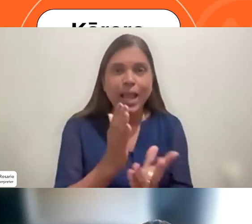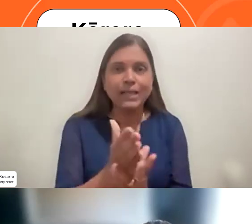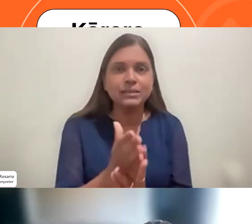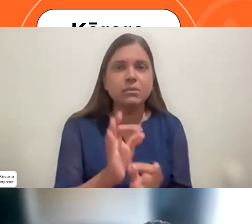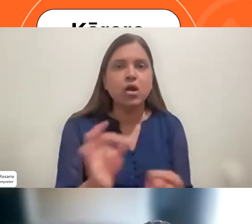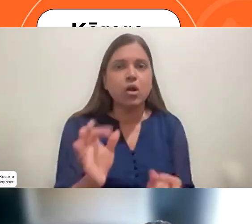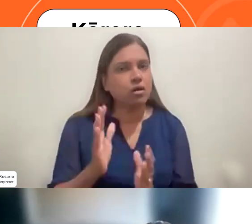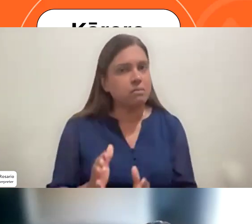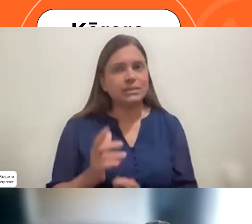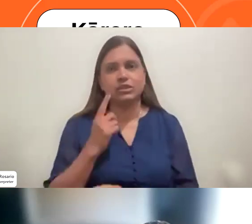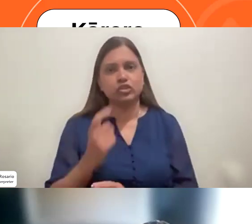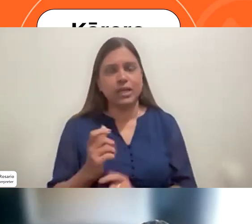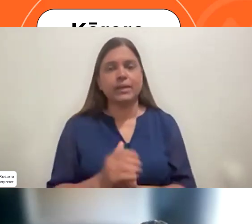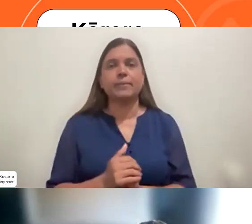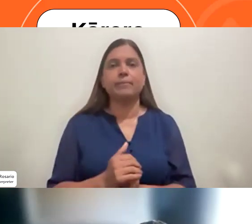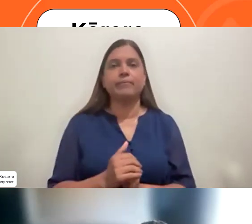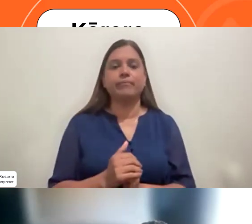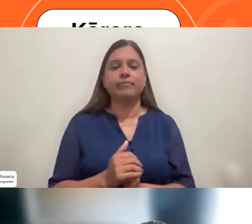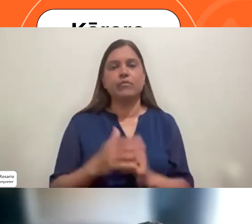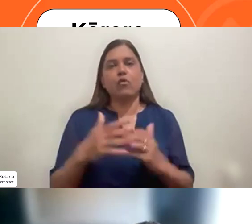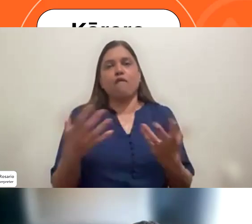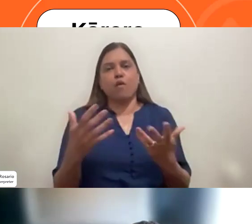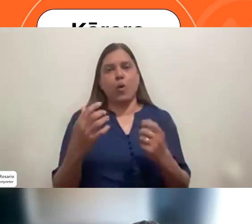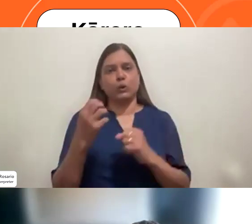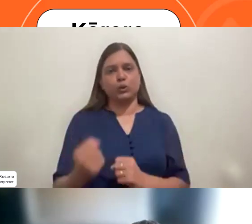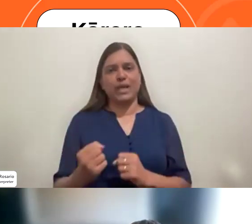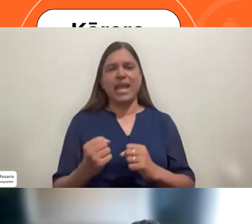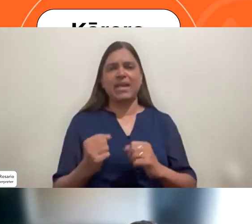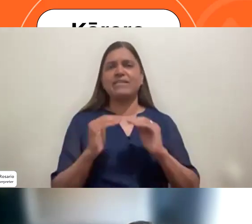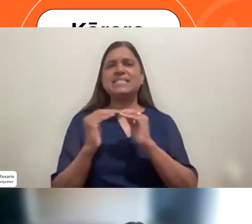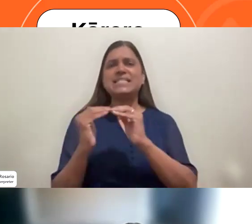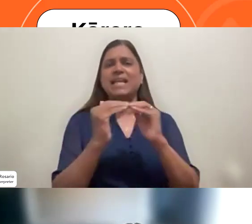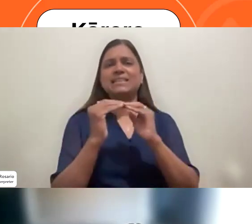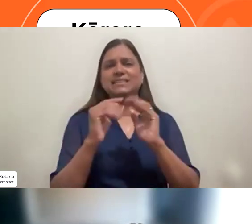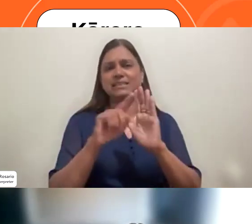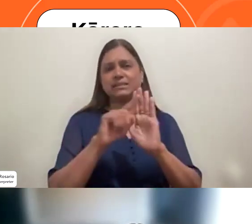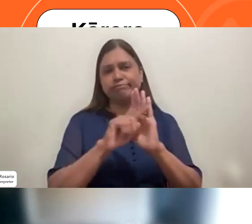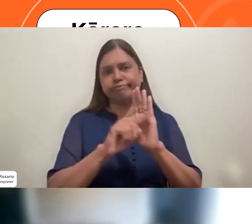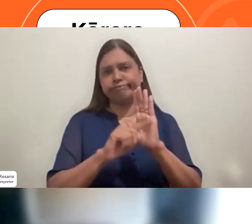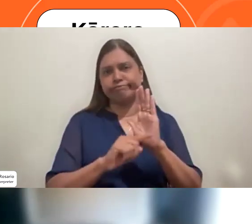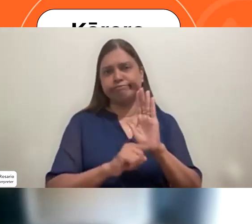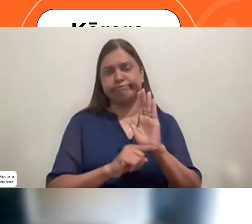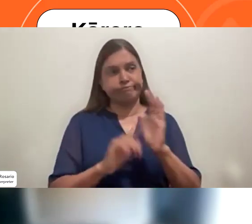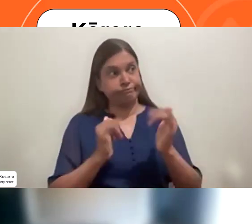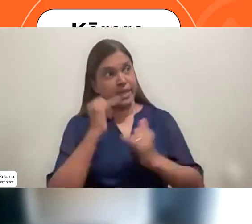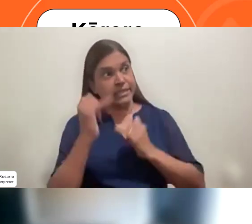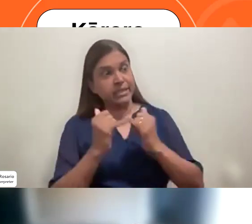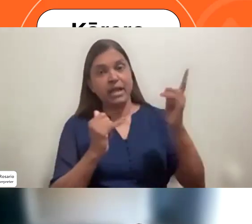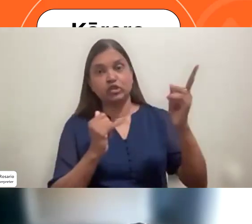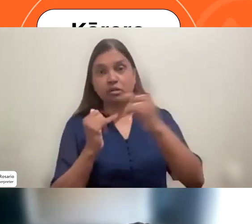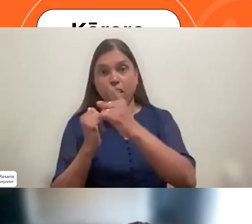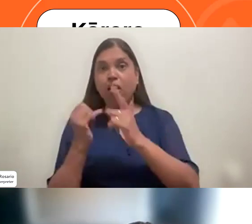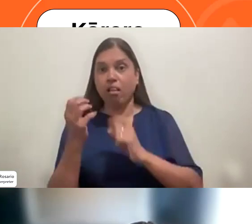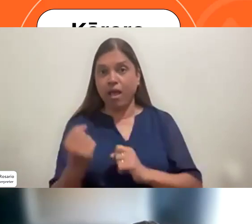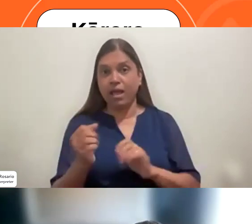We need to adhere to international standards. There's been a lot of talk about that already today. Also understand,